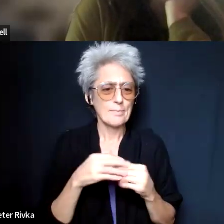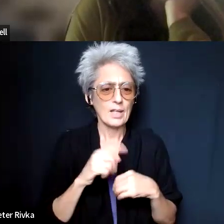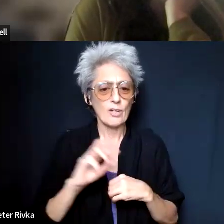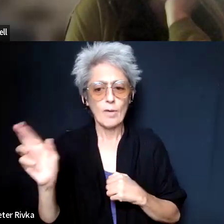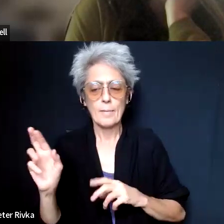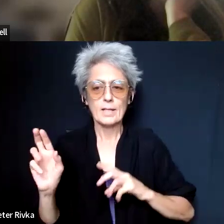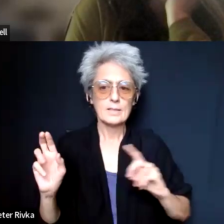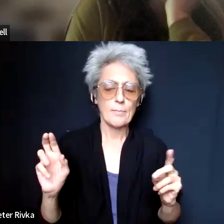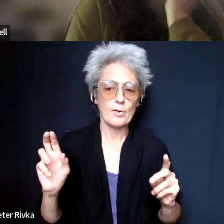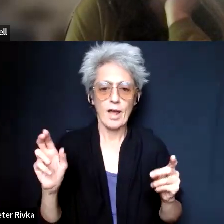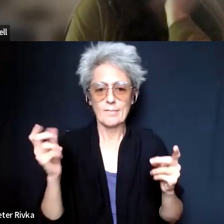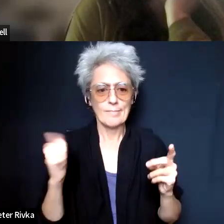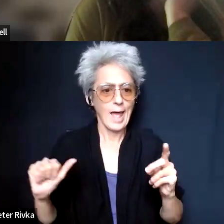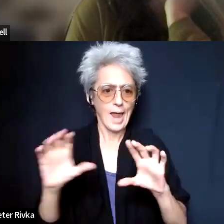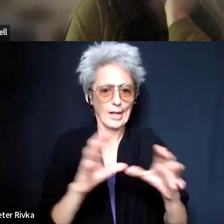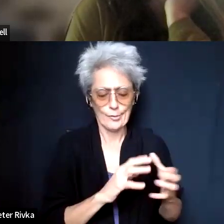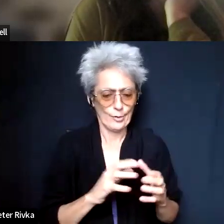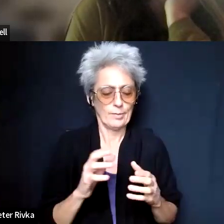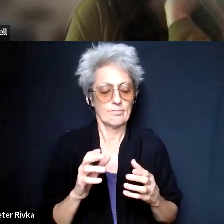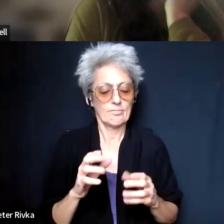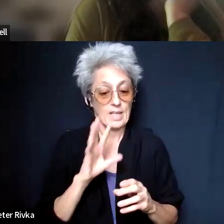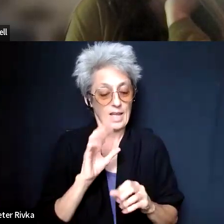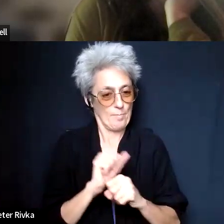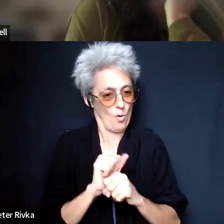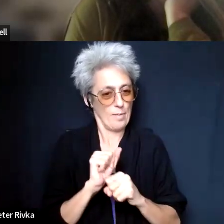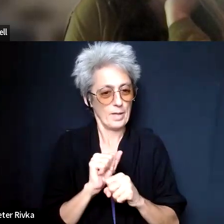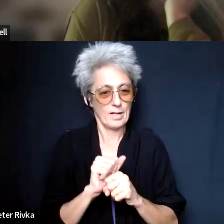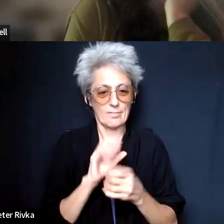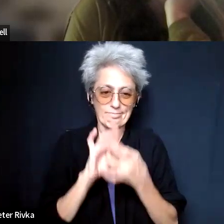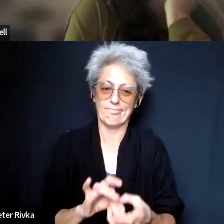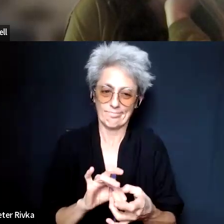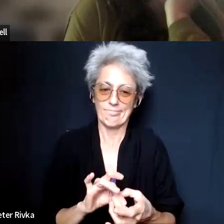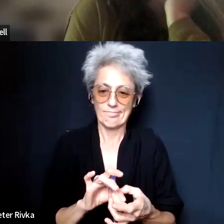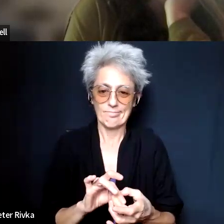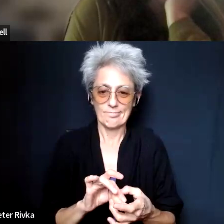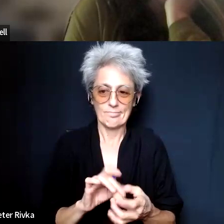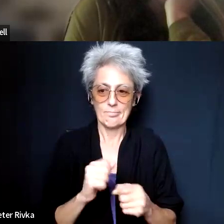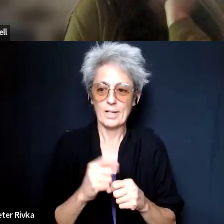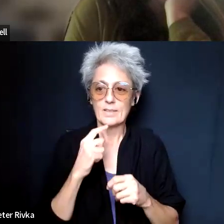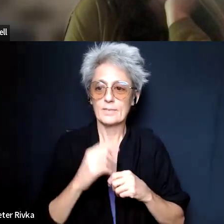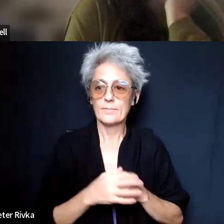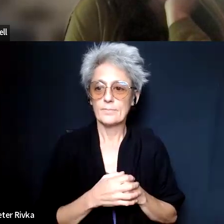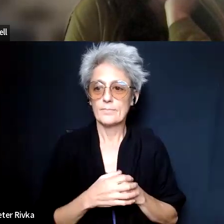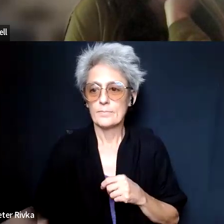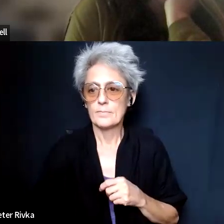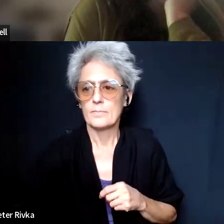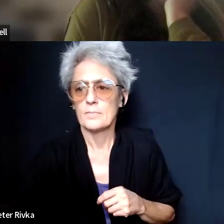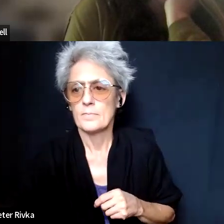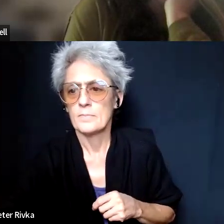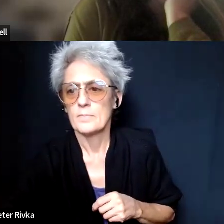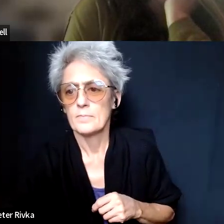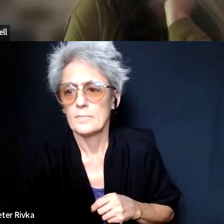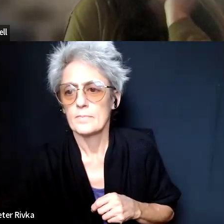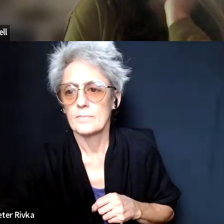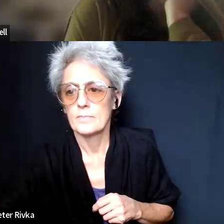of the aisle and it speaks to you. In terms of, you know, I'm going to put quotations around it, people who are social